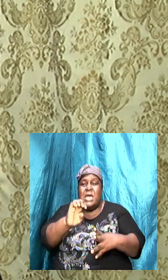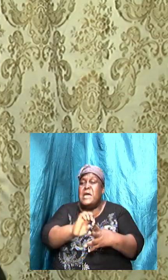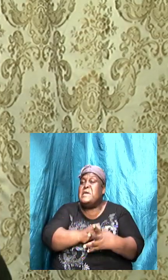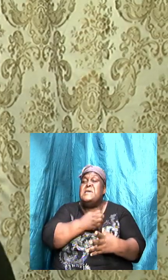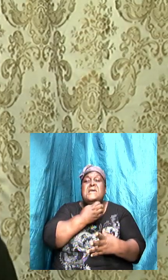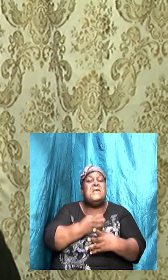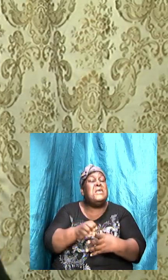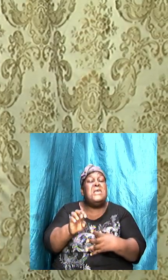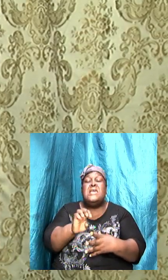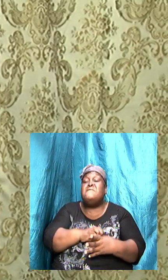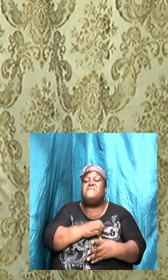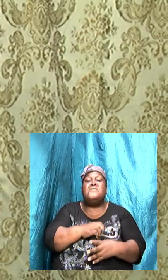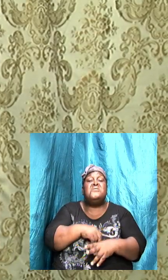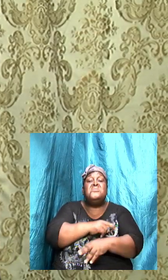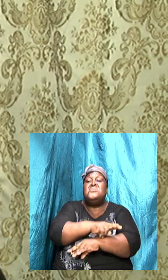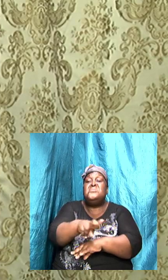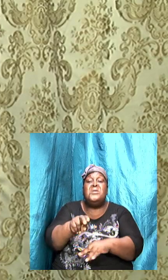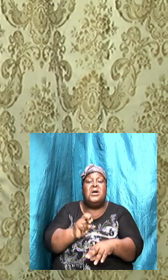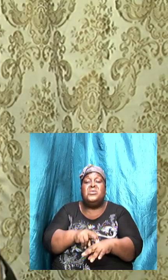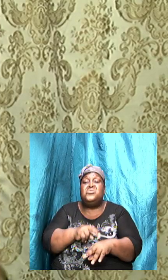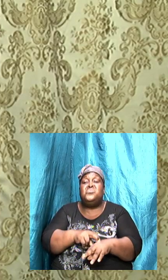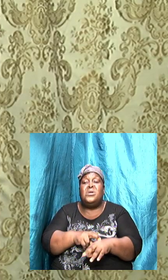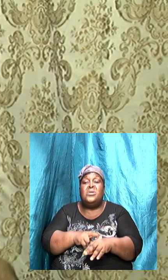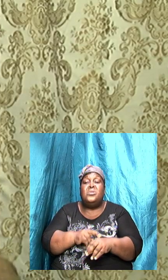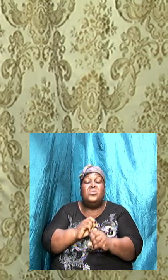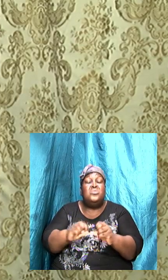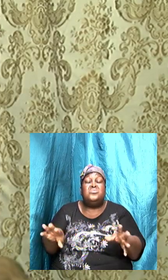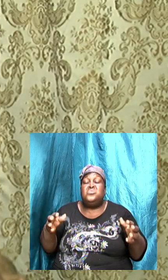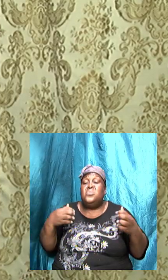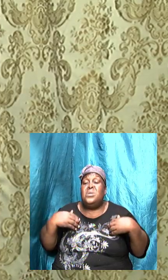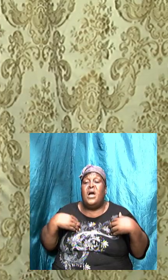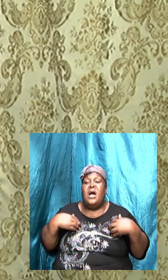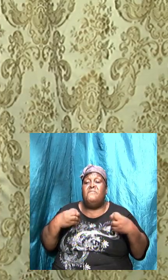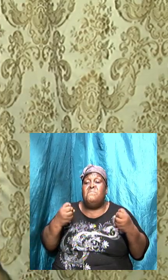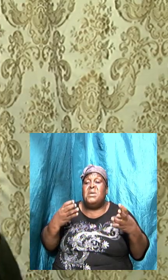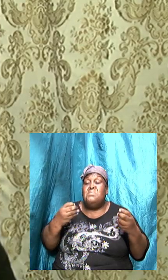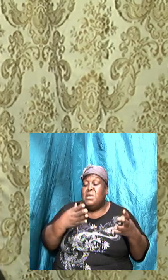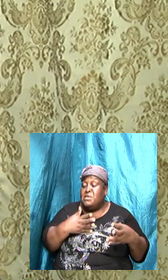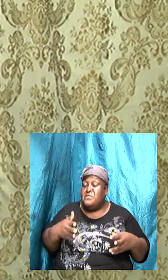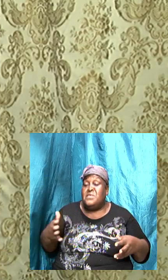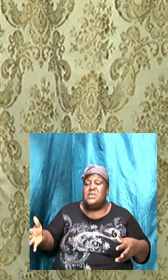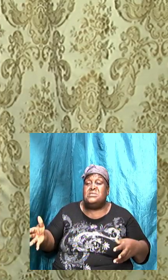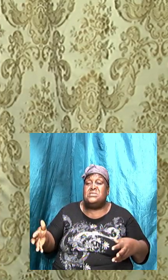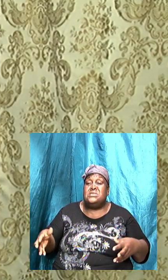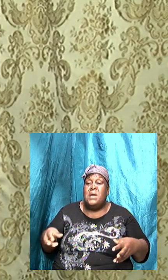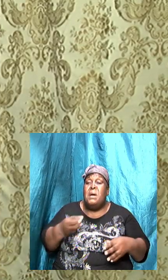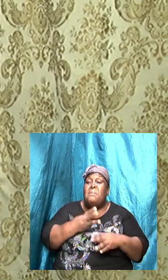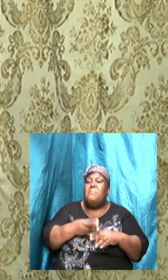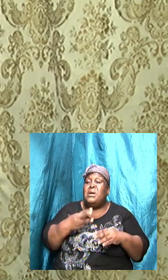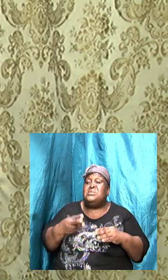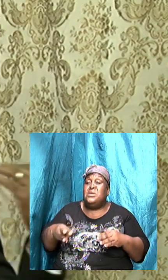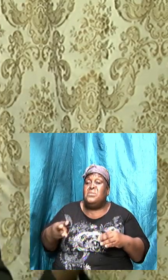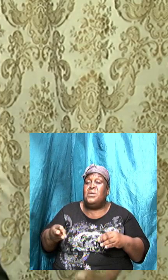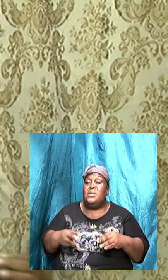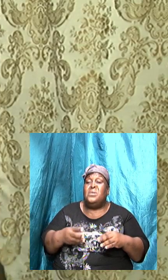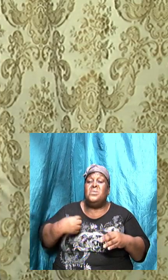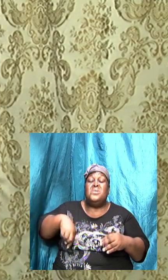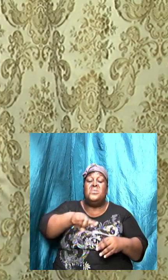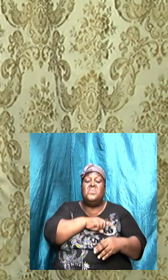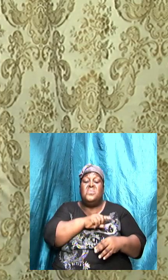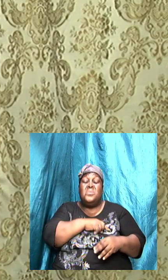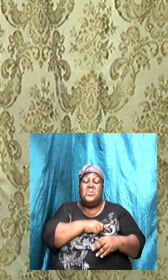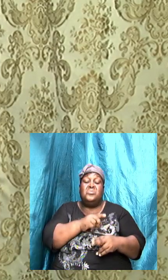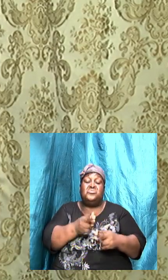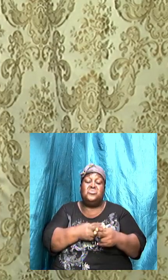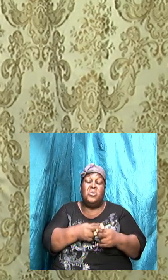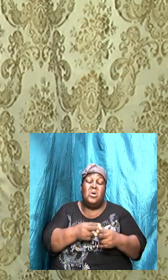if physically we don't have a lot of things, if materially we are short on a